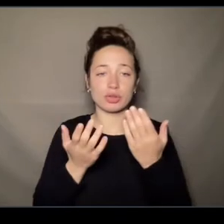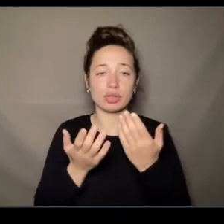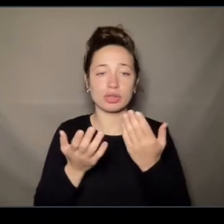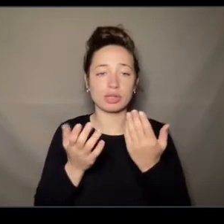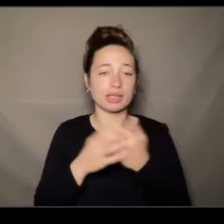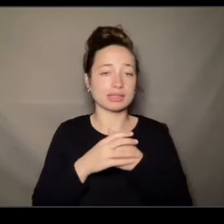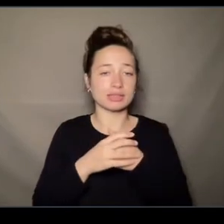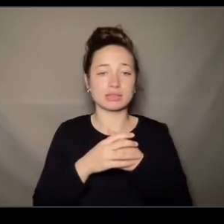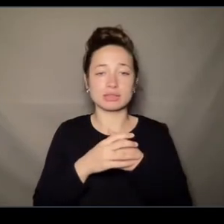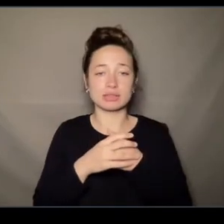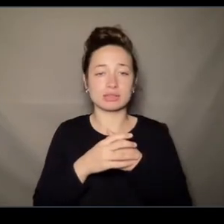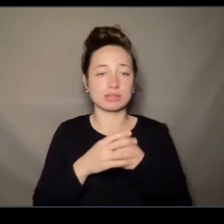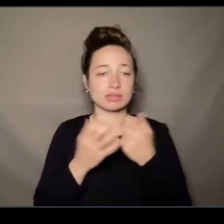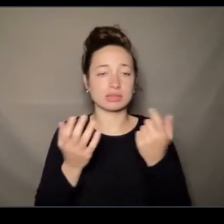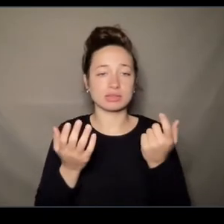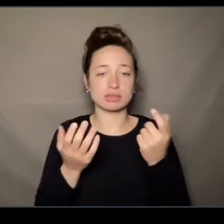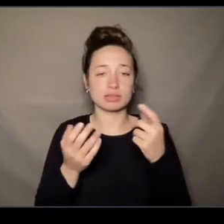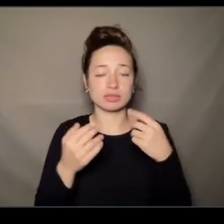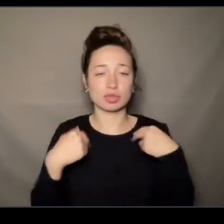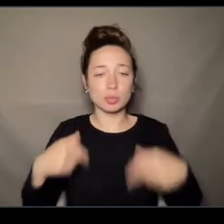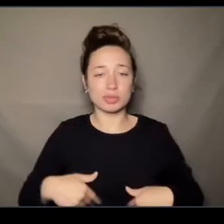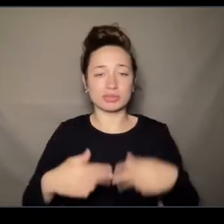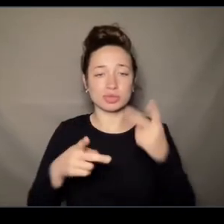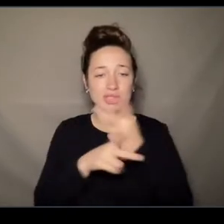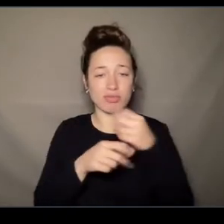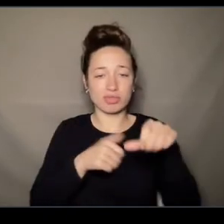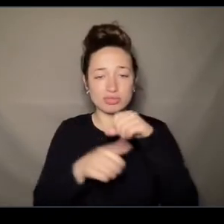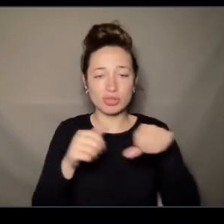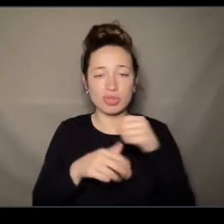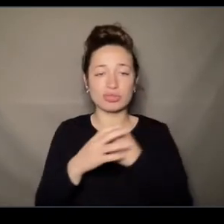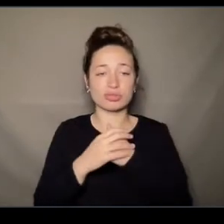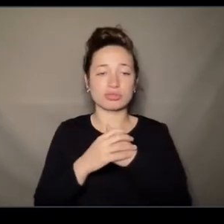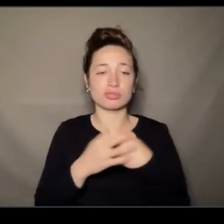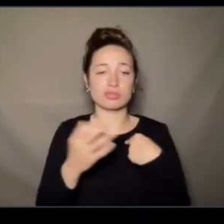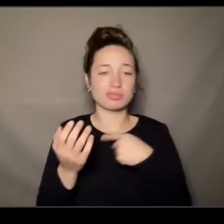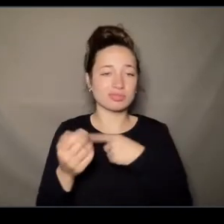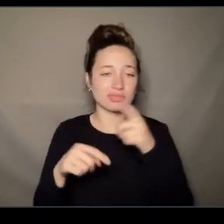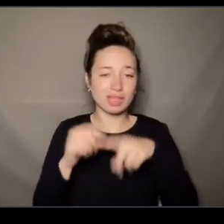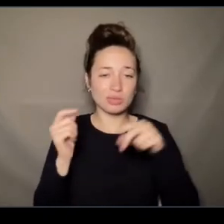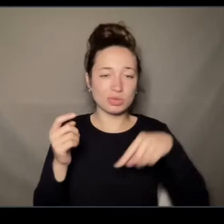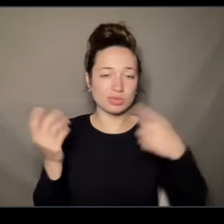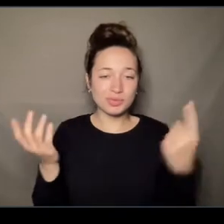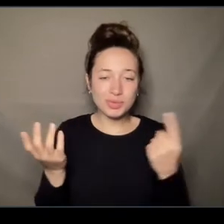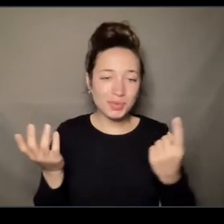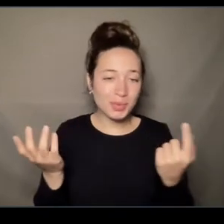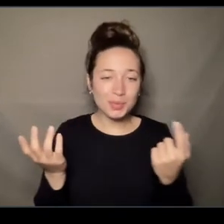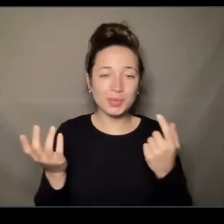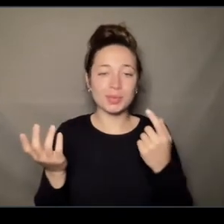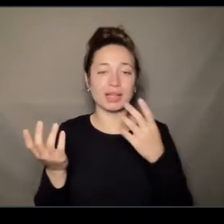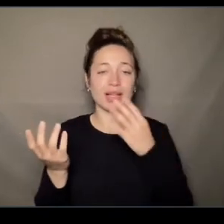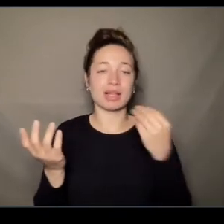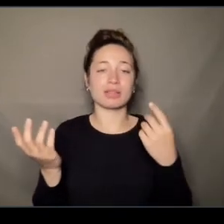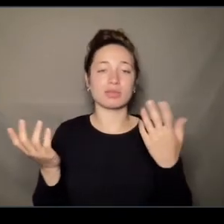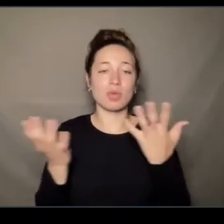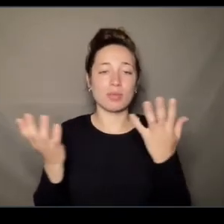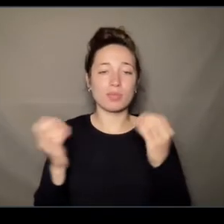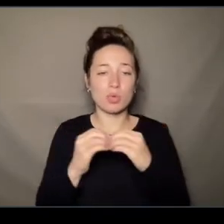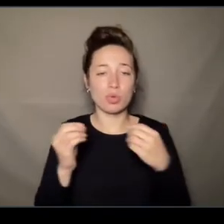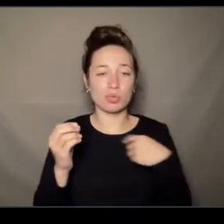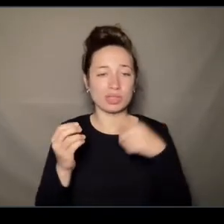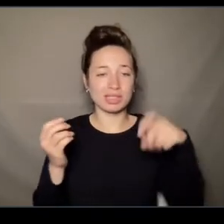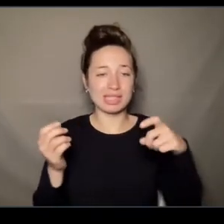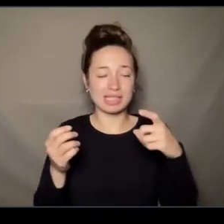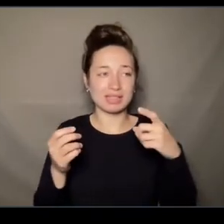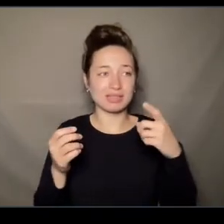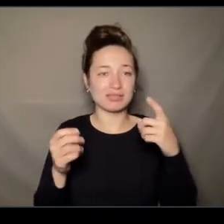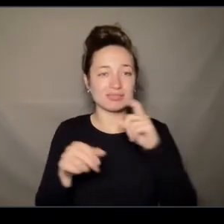know, we're here as human beings to take care of each other. We're not meant to do this alone. And what more do we need